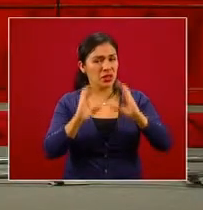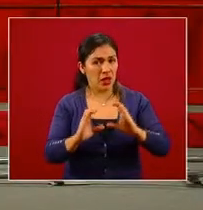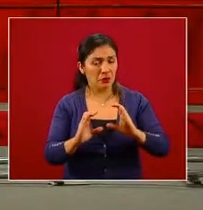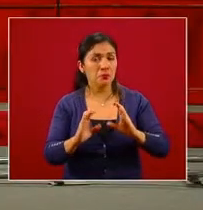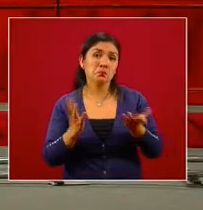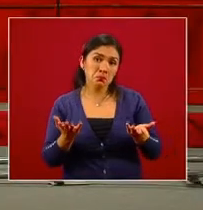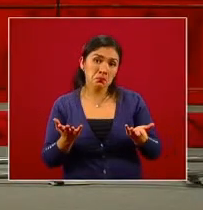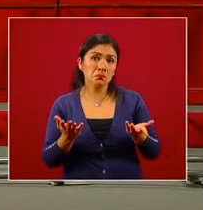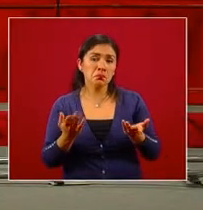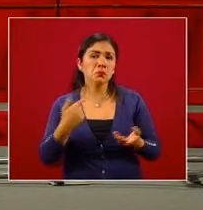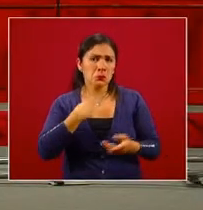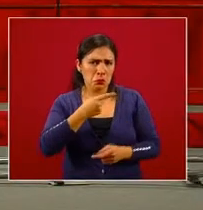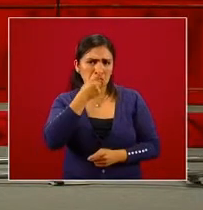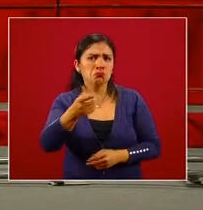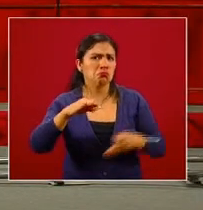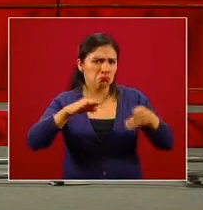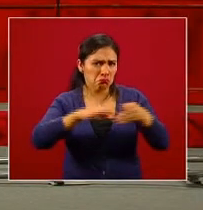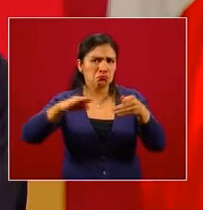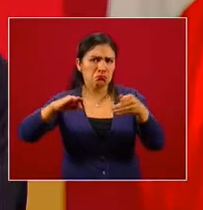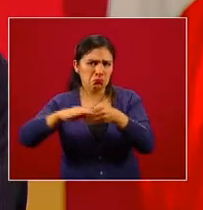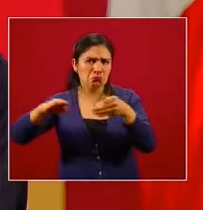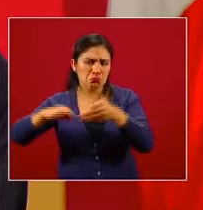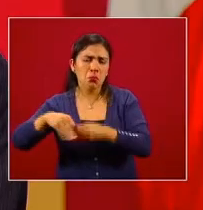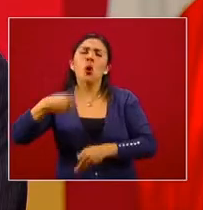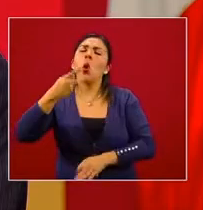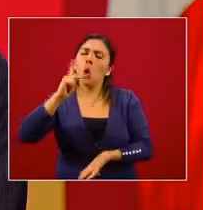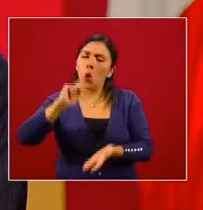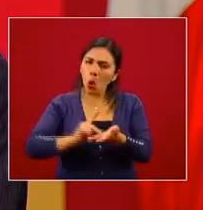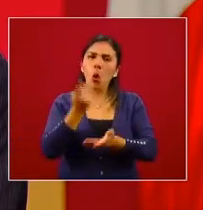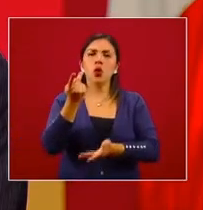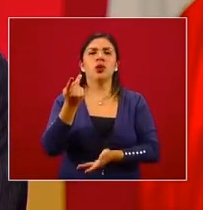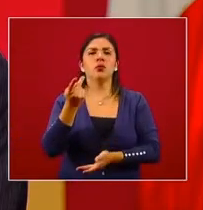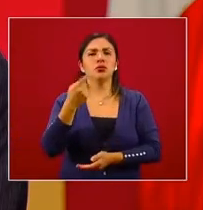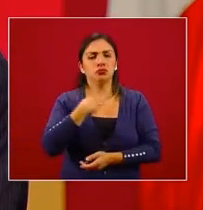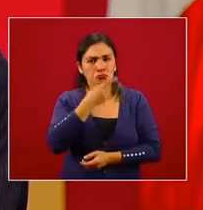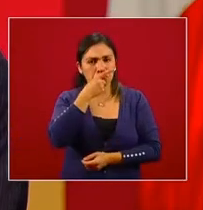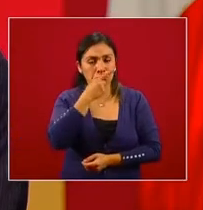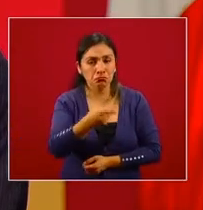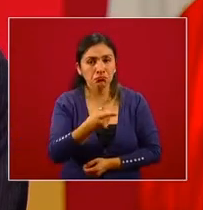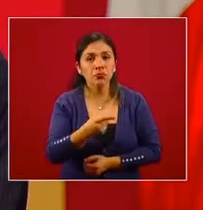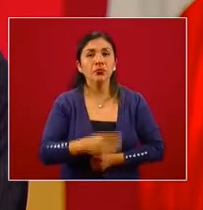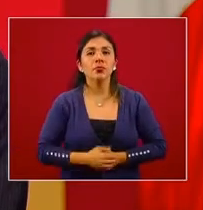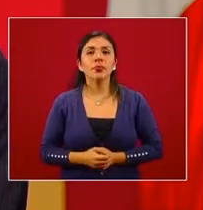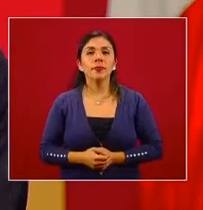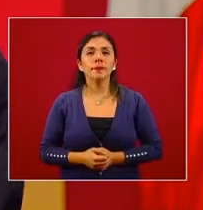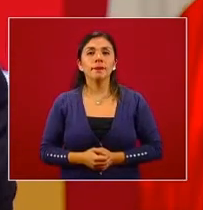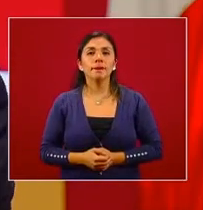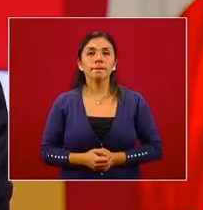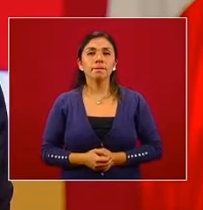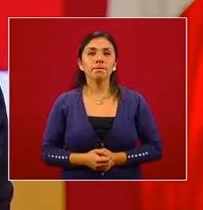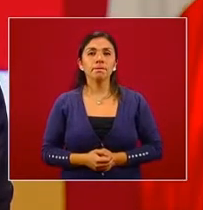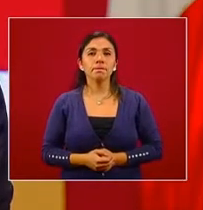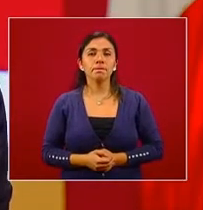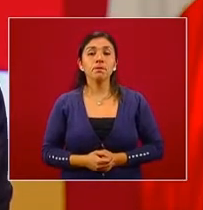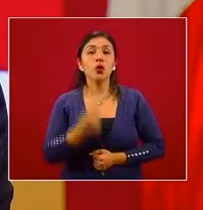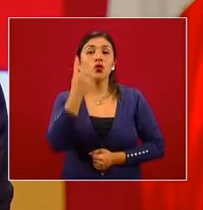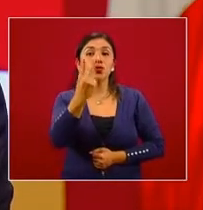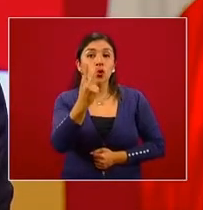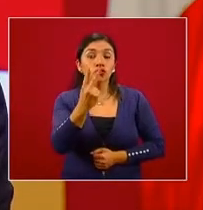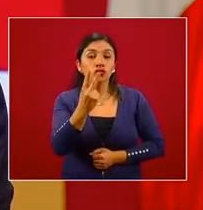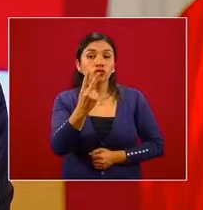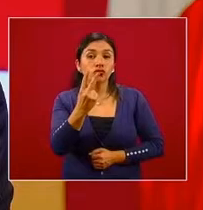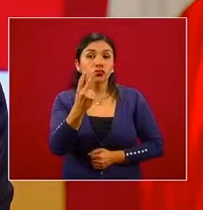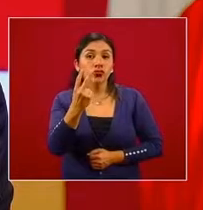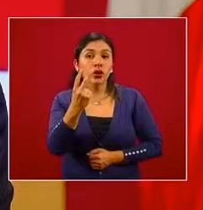to be more cautious, especially with regard to the municipalities of hope. And I'd like to repeat something here because I think it's